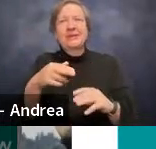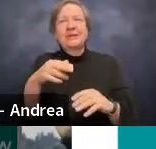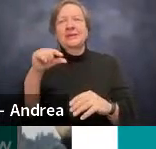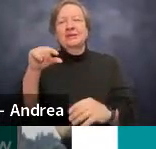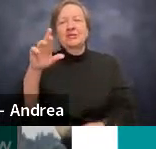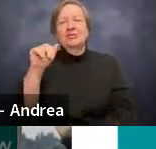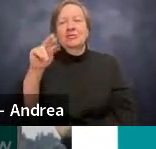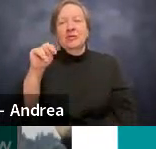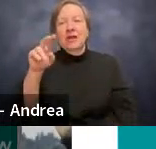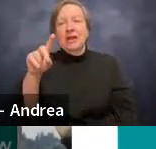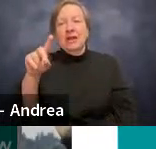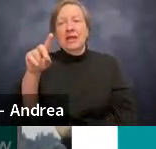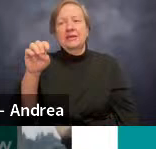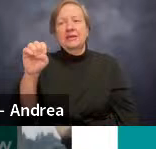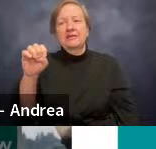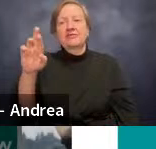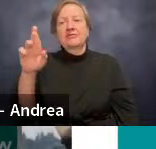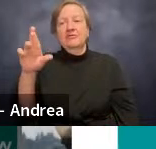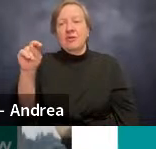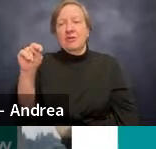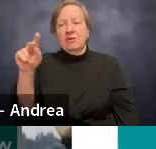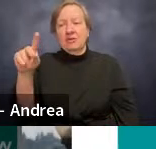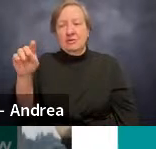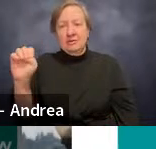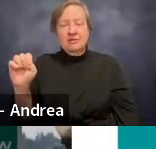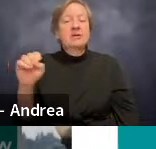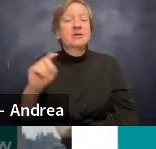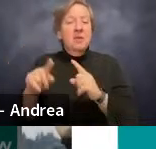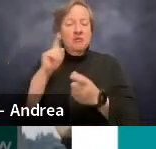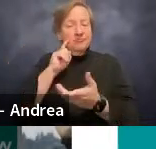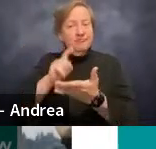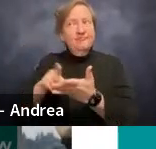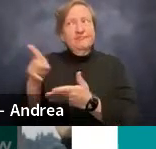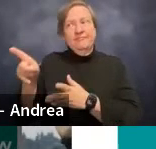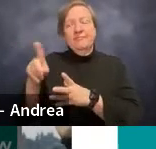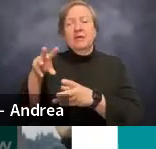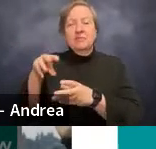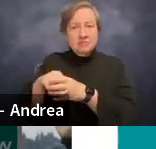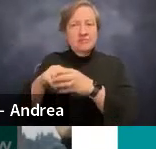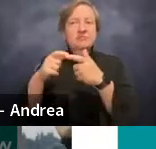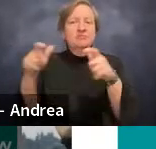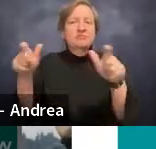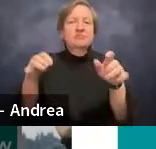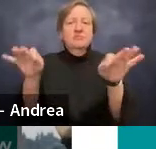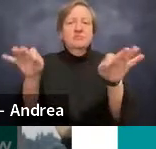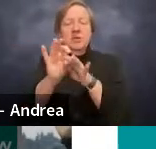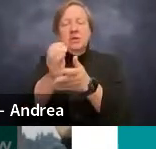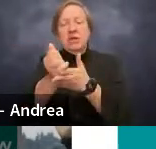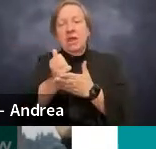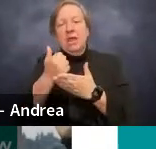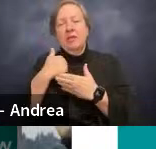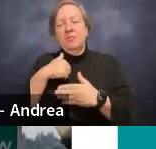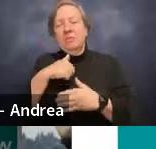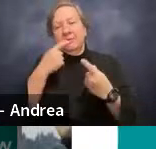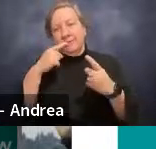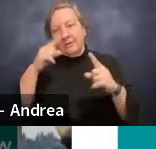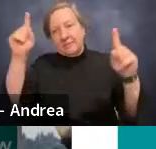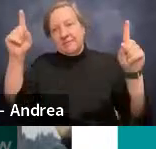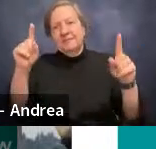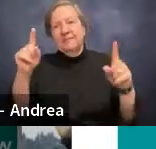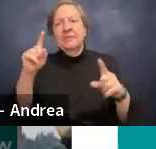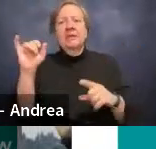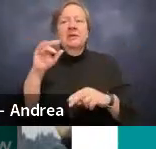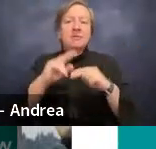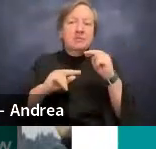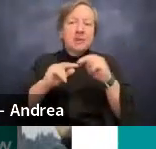Grand Ronde, but it's also recognized that they have played a major role in helping us get to where we're at, along with building